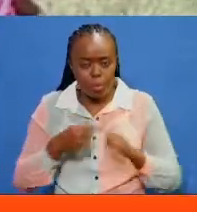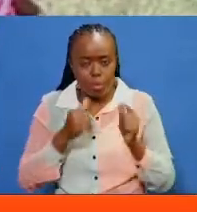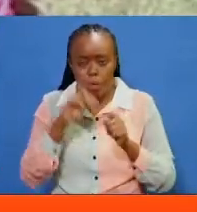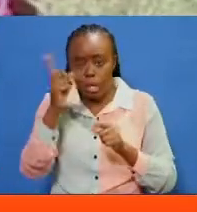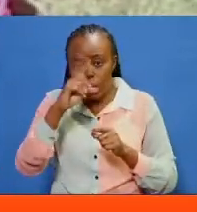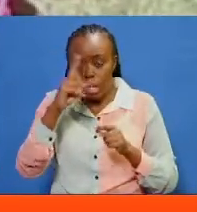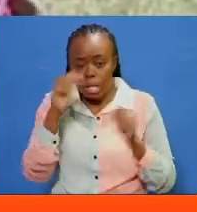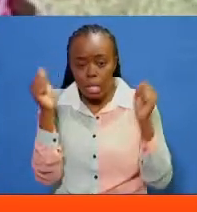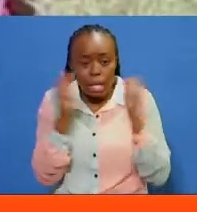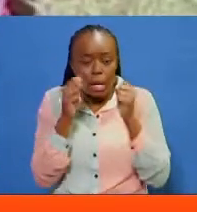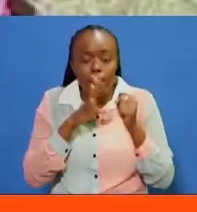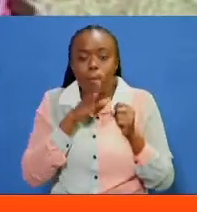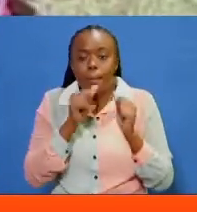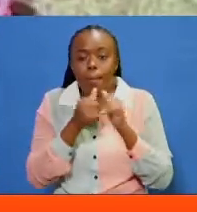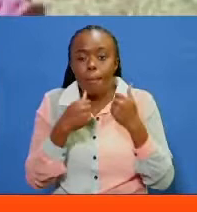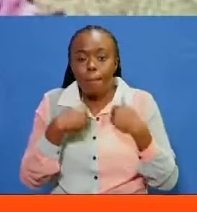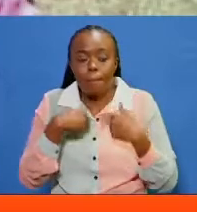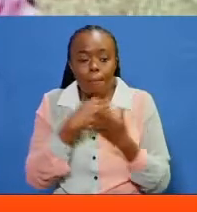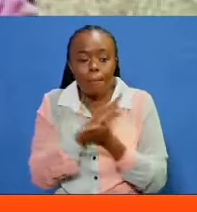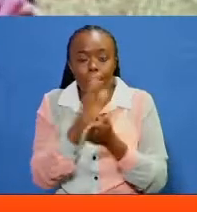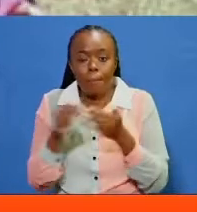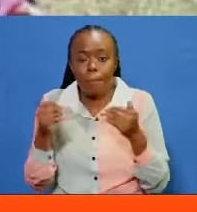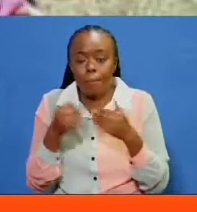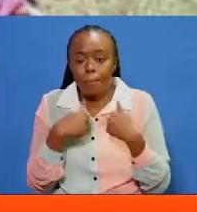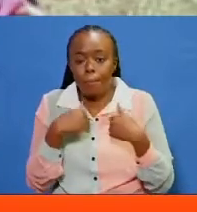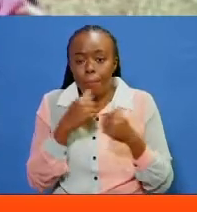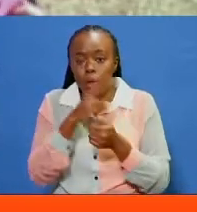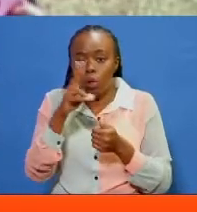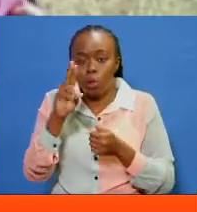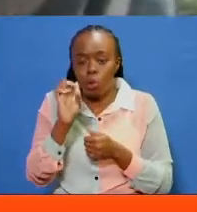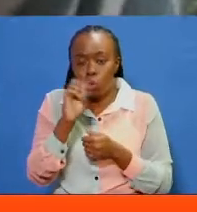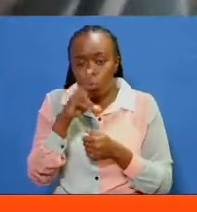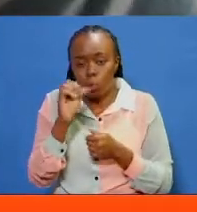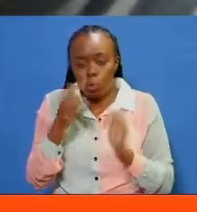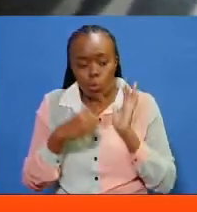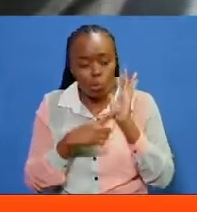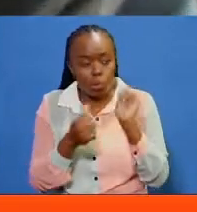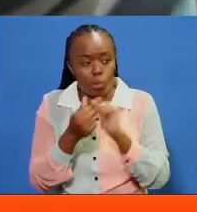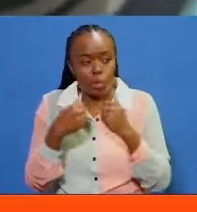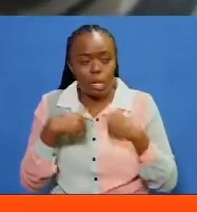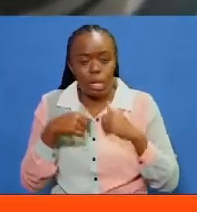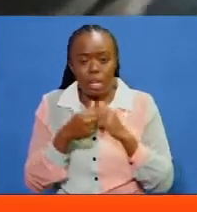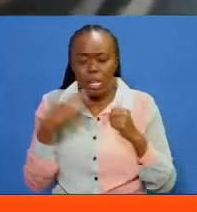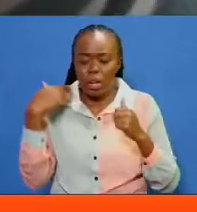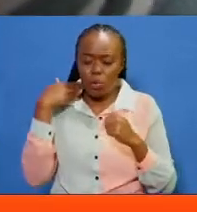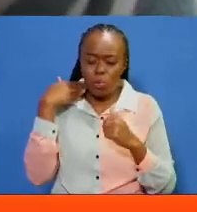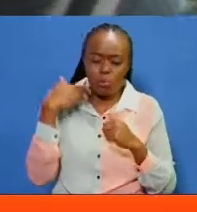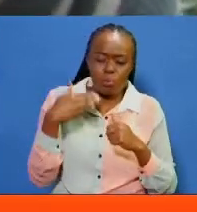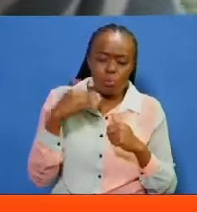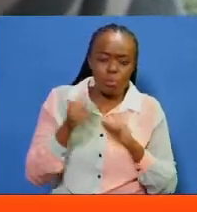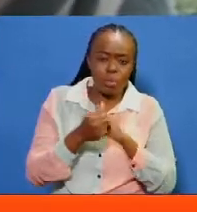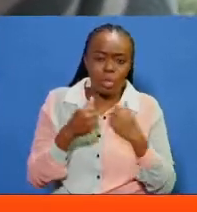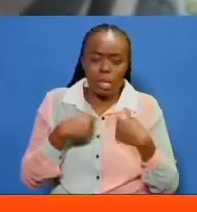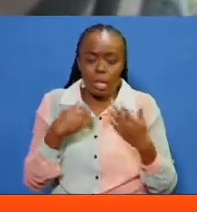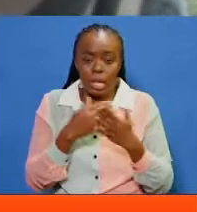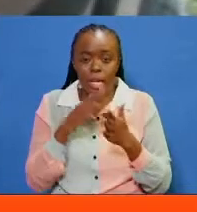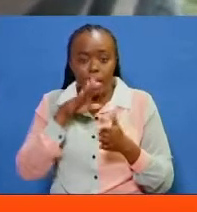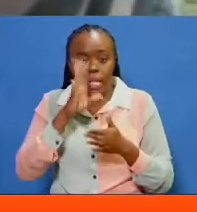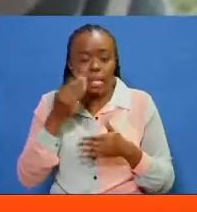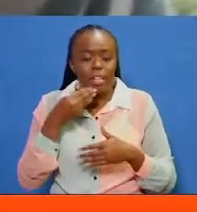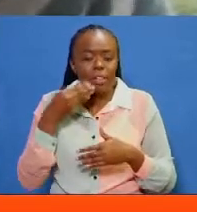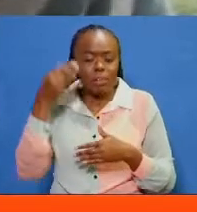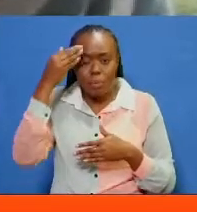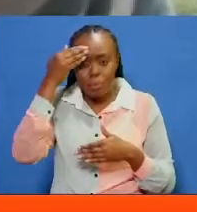mortuary by Chief Government Pathologist Johnson Udwar showed they suffered sharp object injuries that pierced their